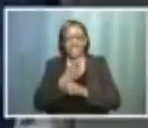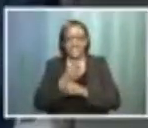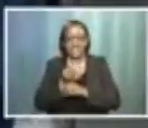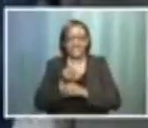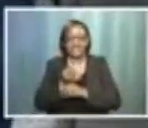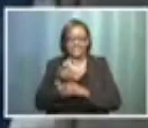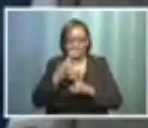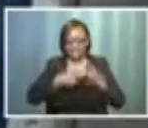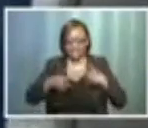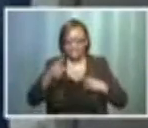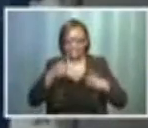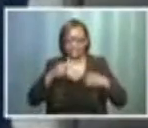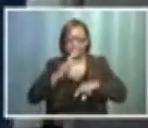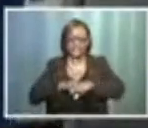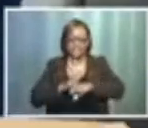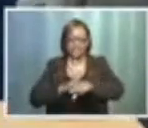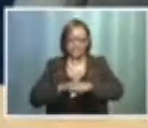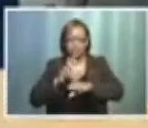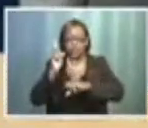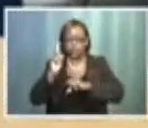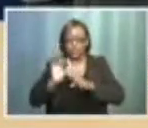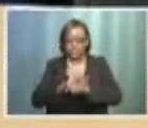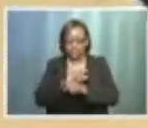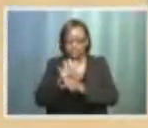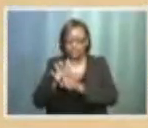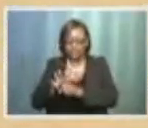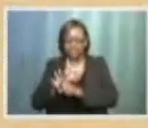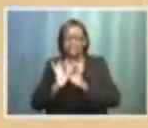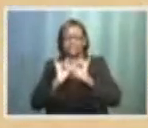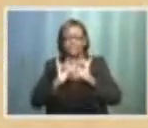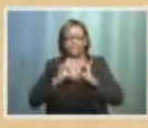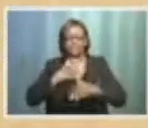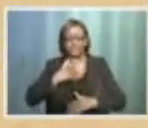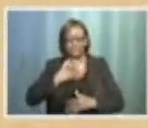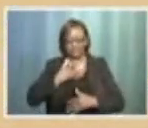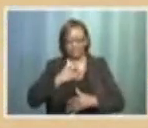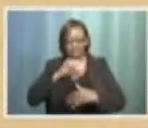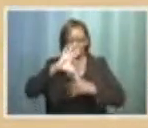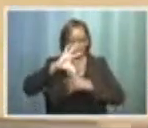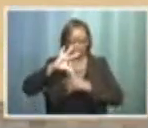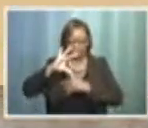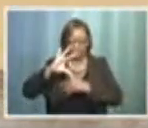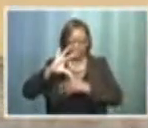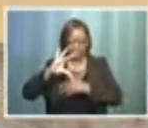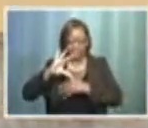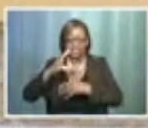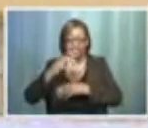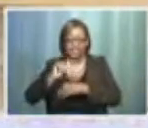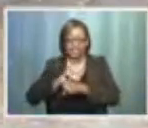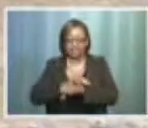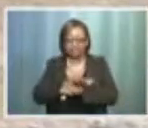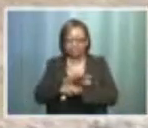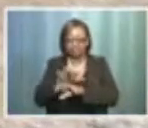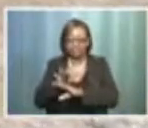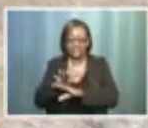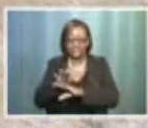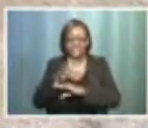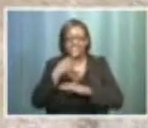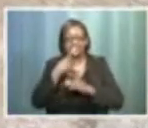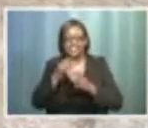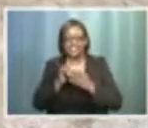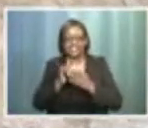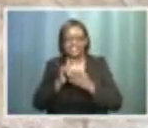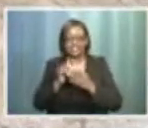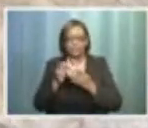when the effects of the pandemic can still be felt near and far. This year's outreach, though, a very personal one for the